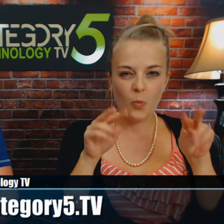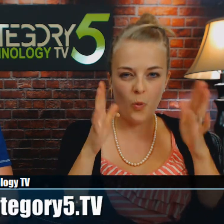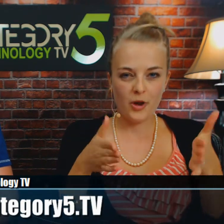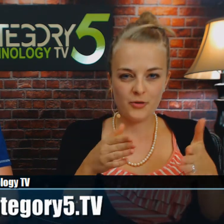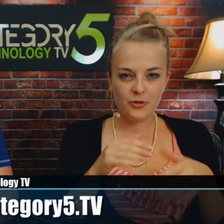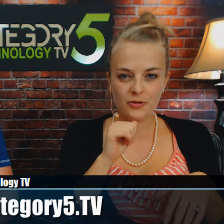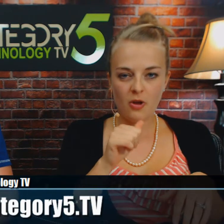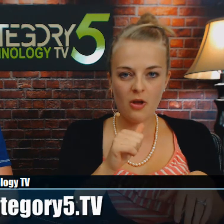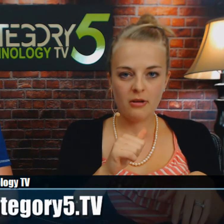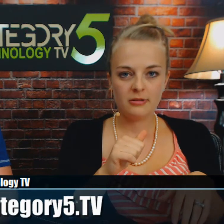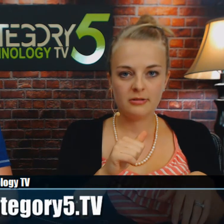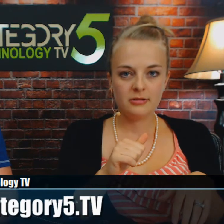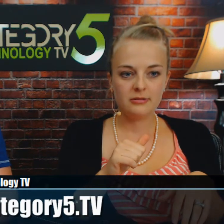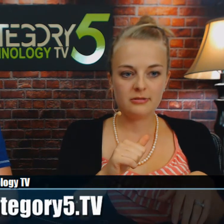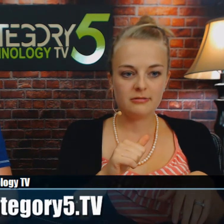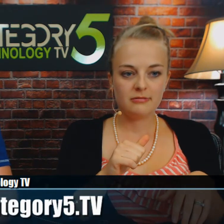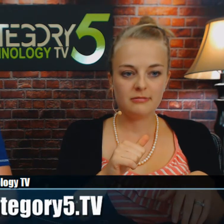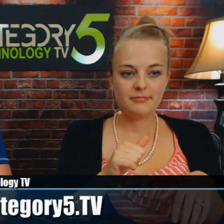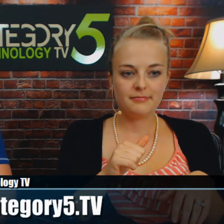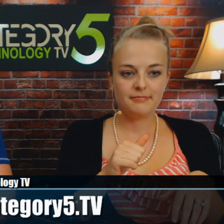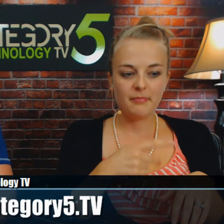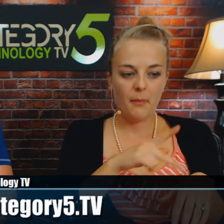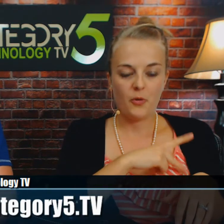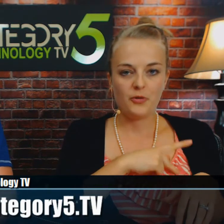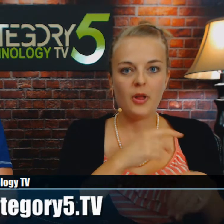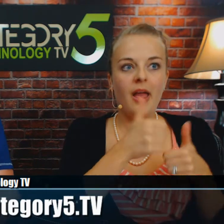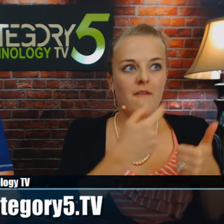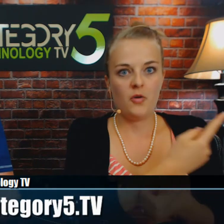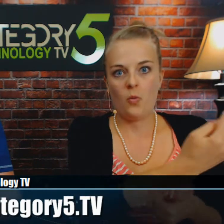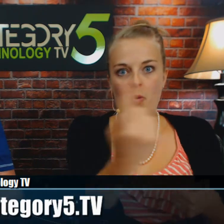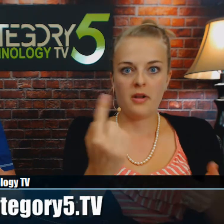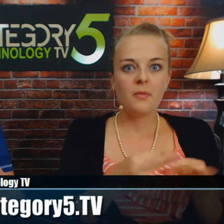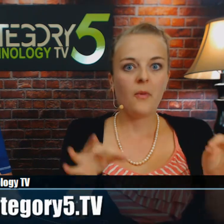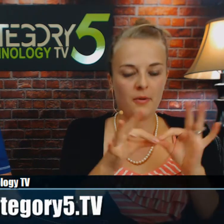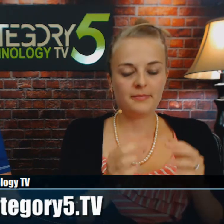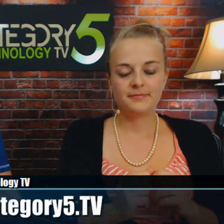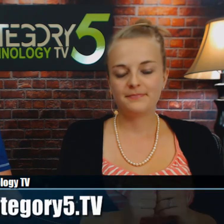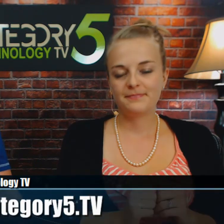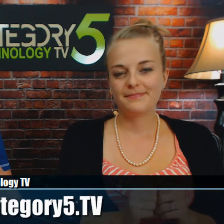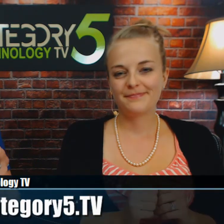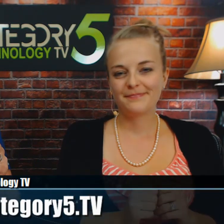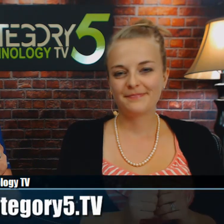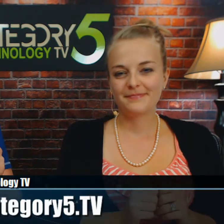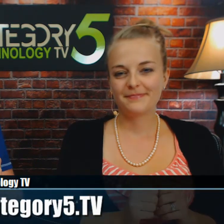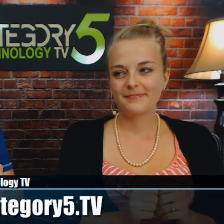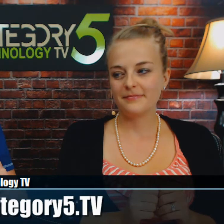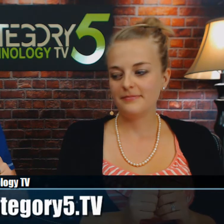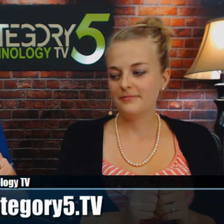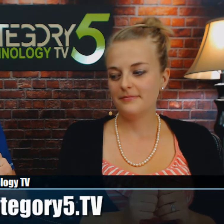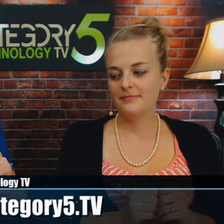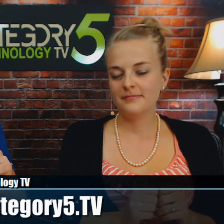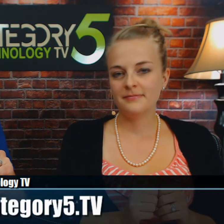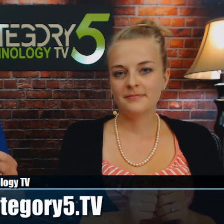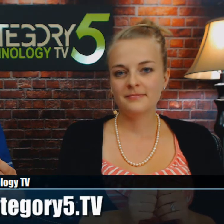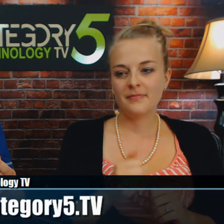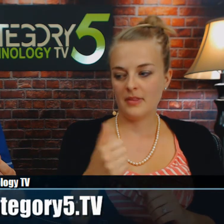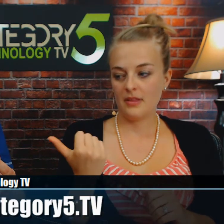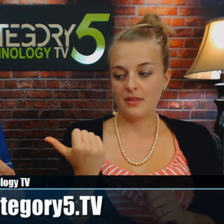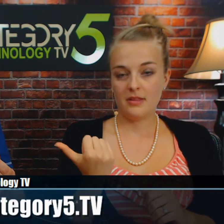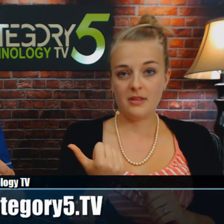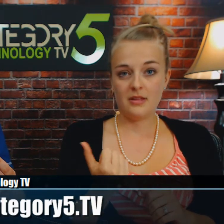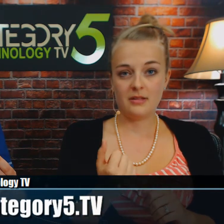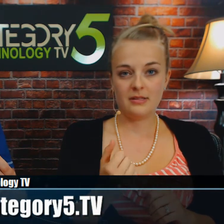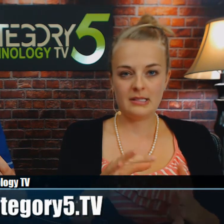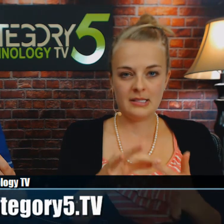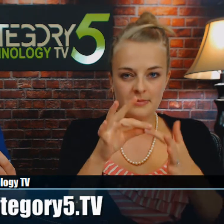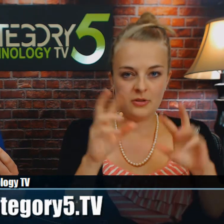your ability to hear, I'd encourage you to check out Beltone.com. In particular, this is the Beltone First that we're looking